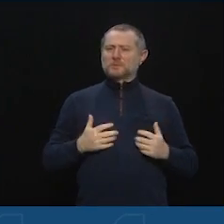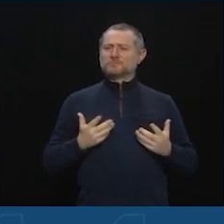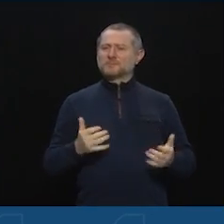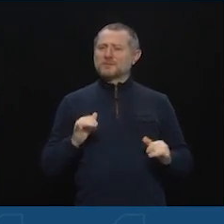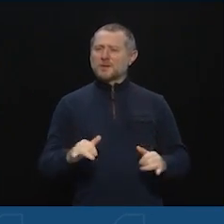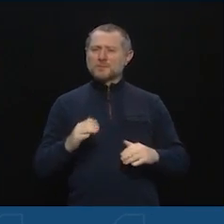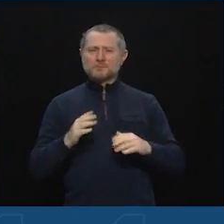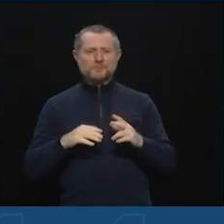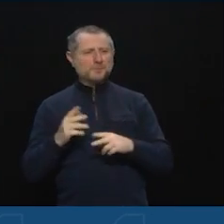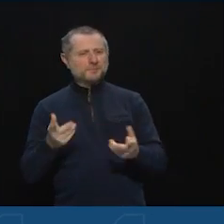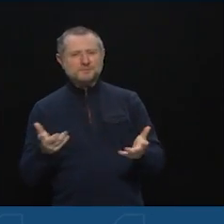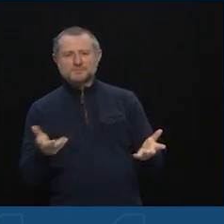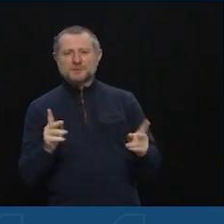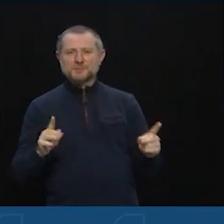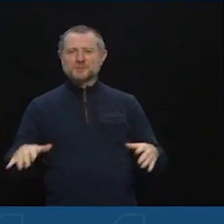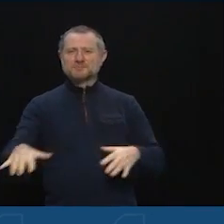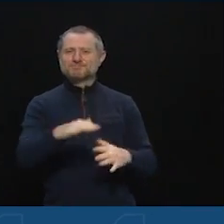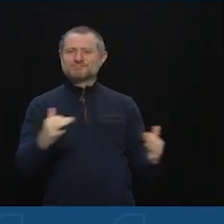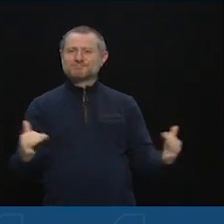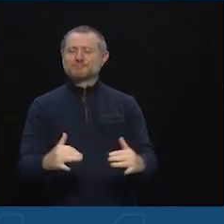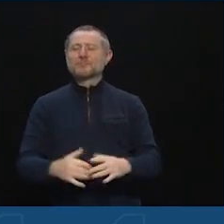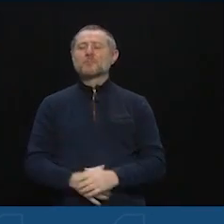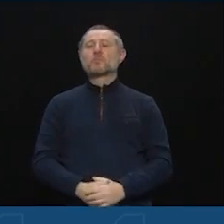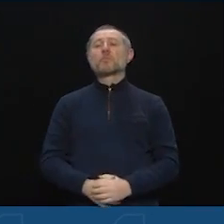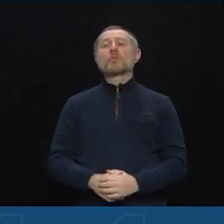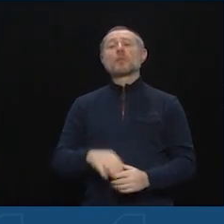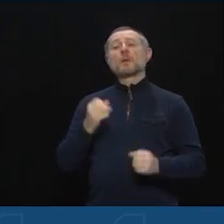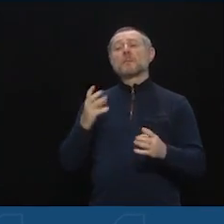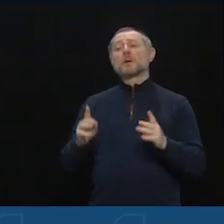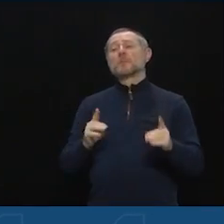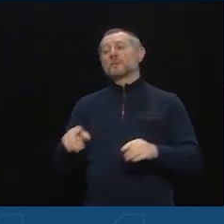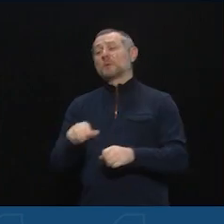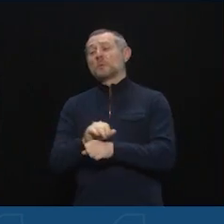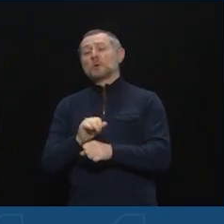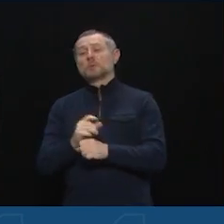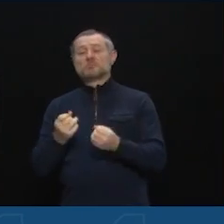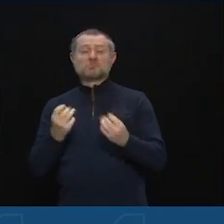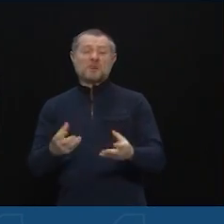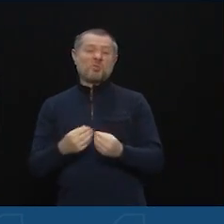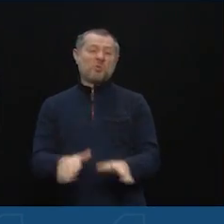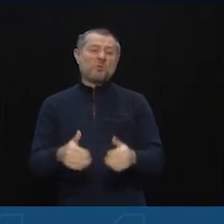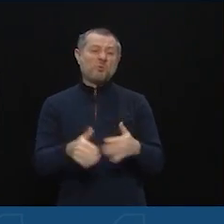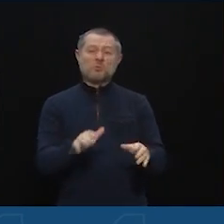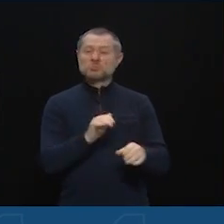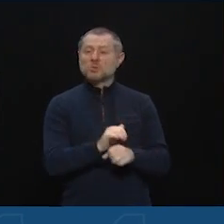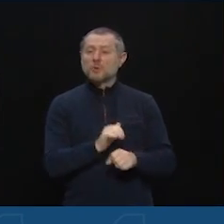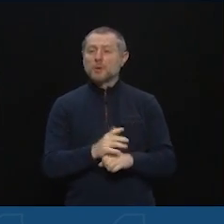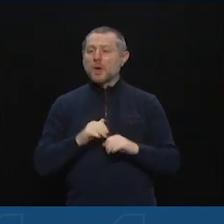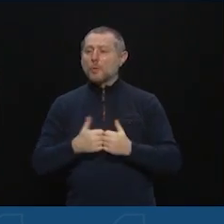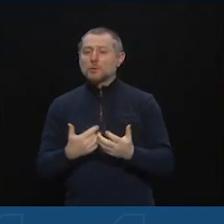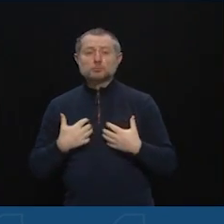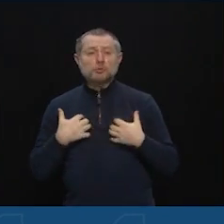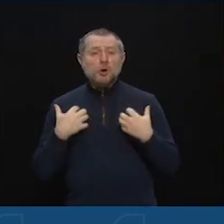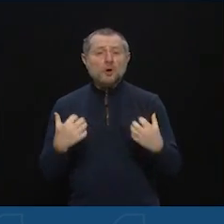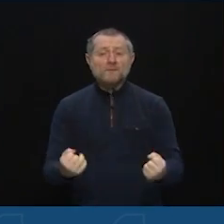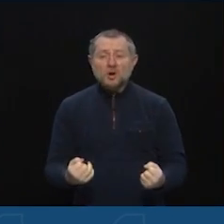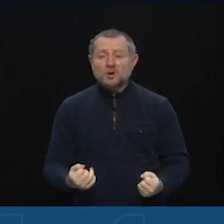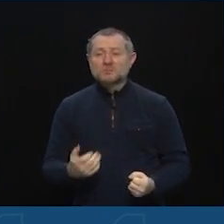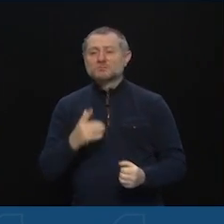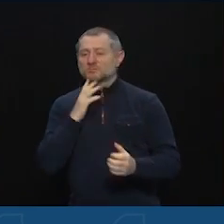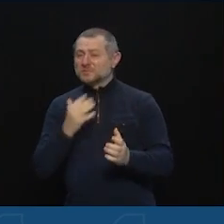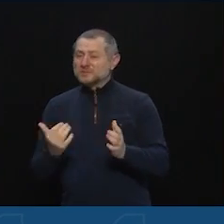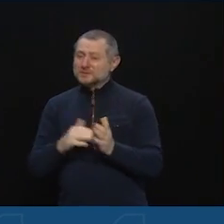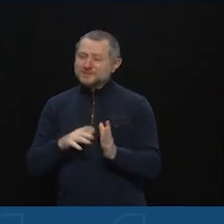a very special way. So we lost a lot of those workers, and how we find our way back and to re-energize this